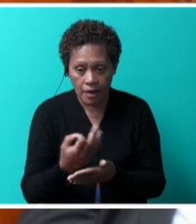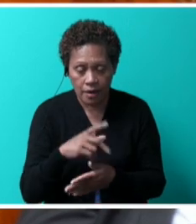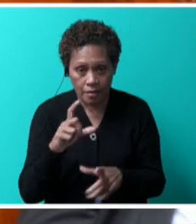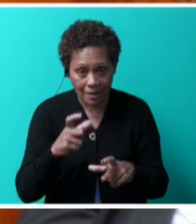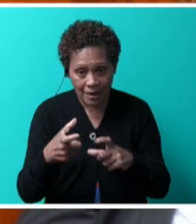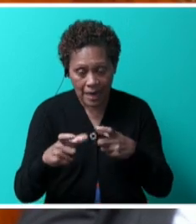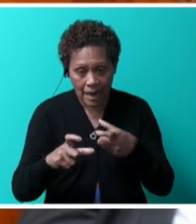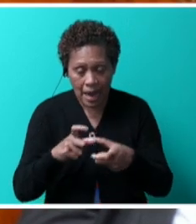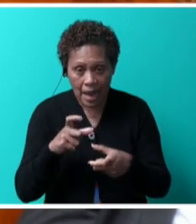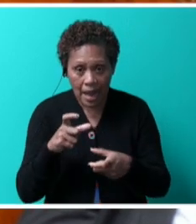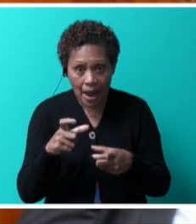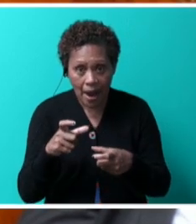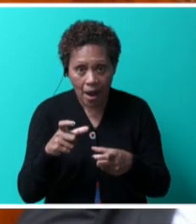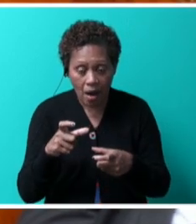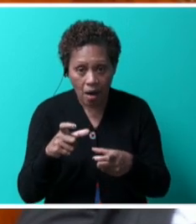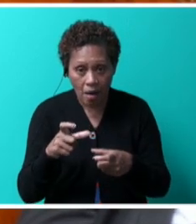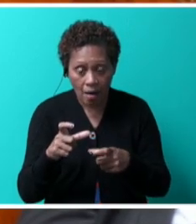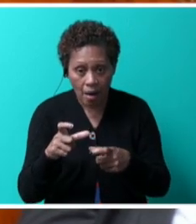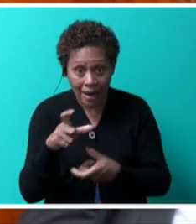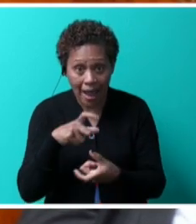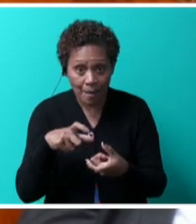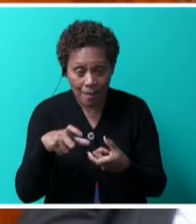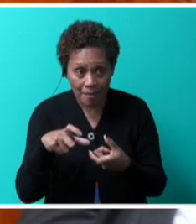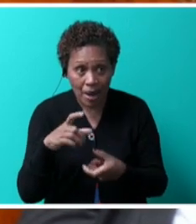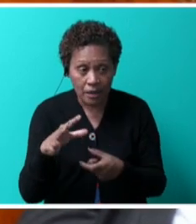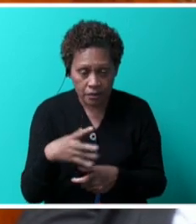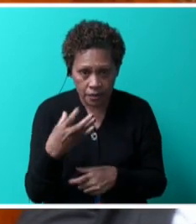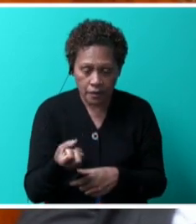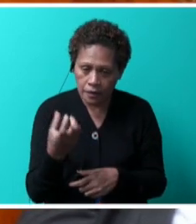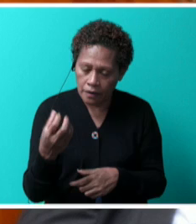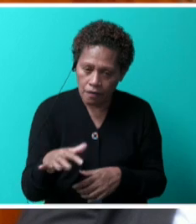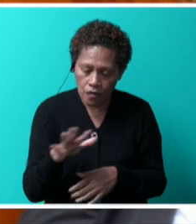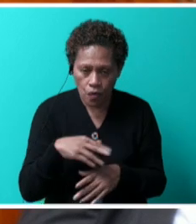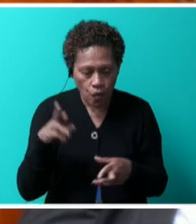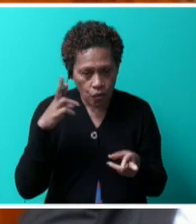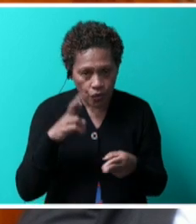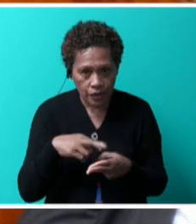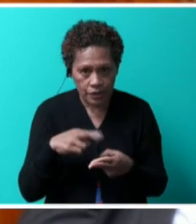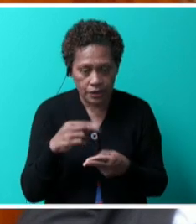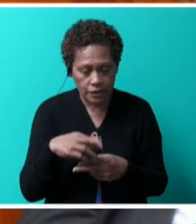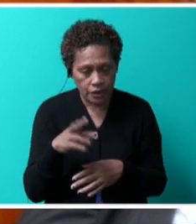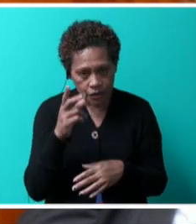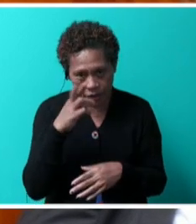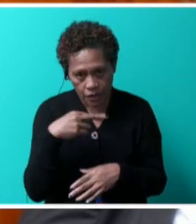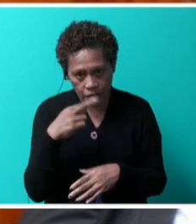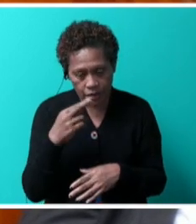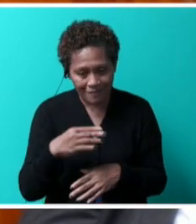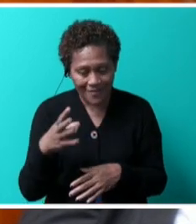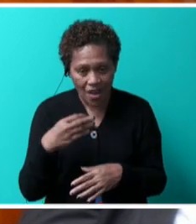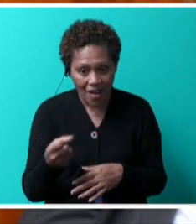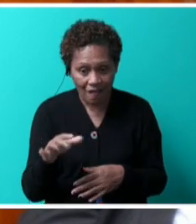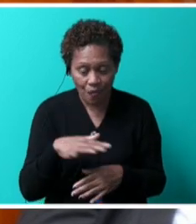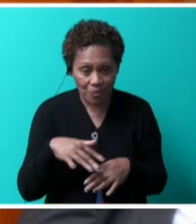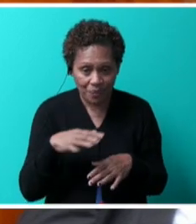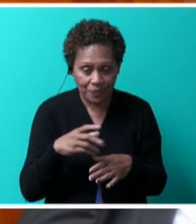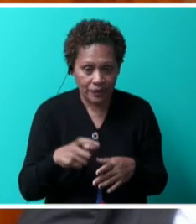and diversifying into a wider range of crops and livestock system reduces the risk of monocropping,